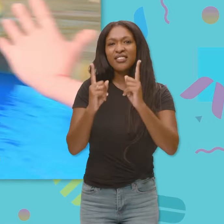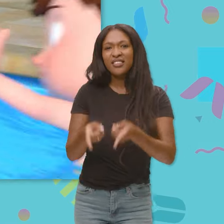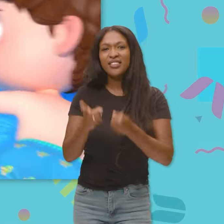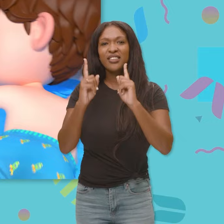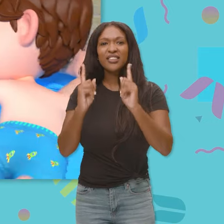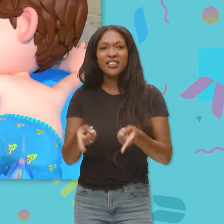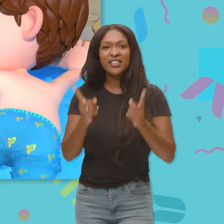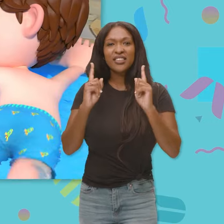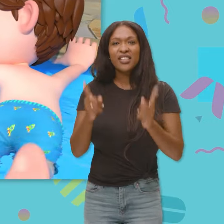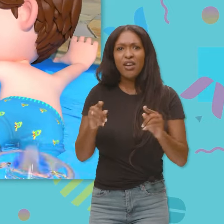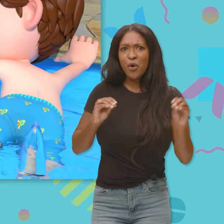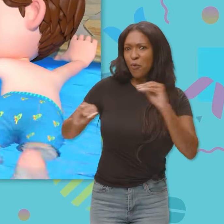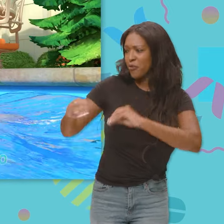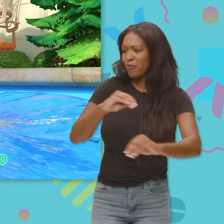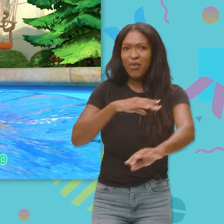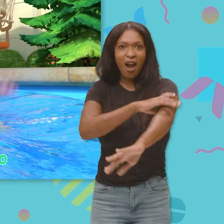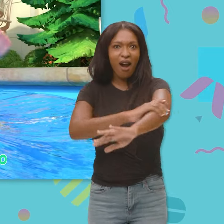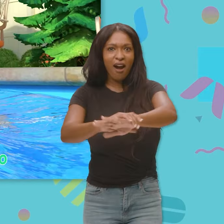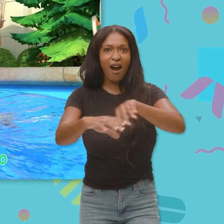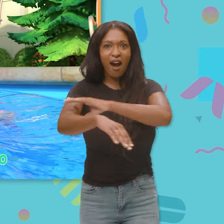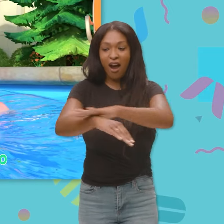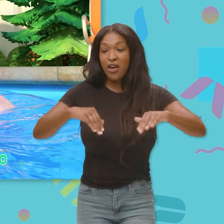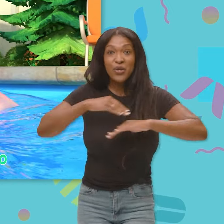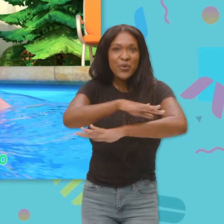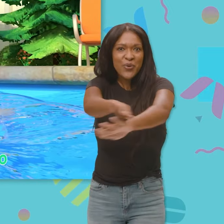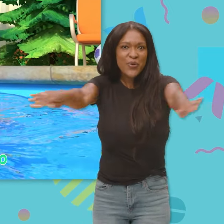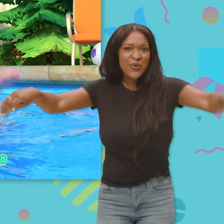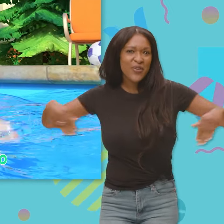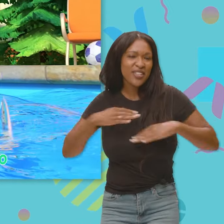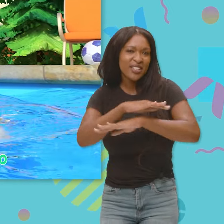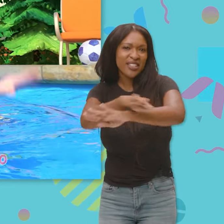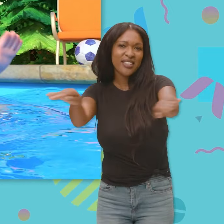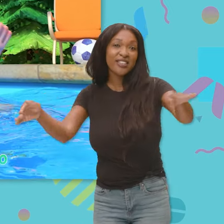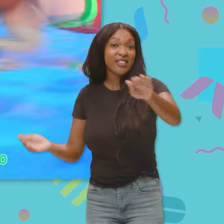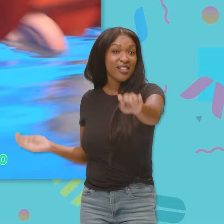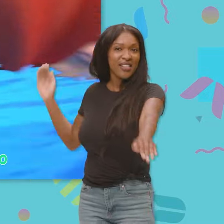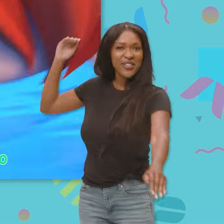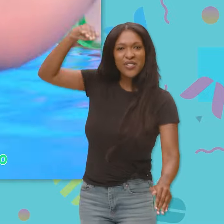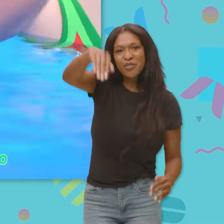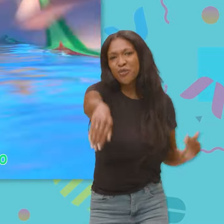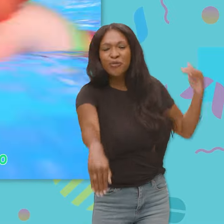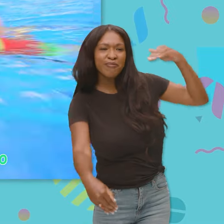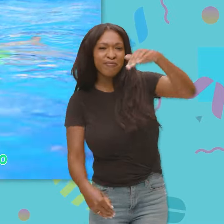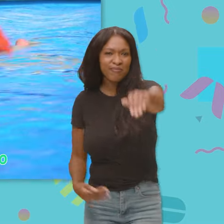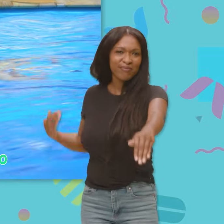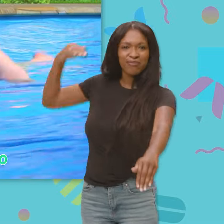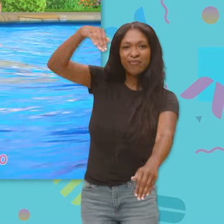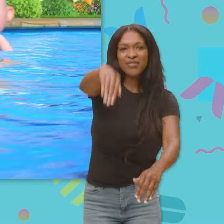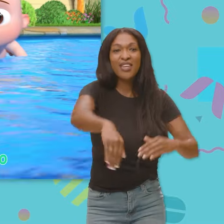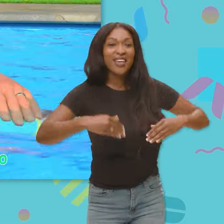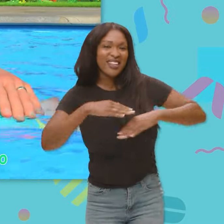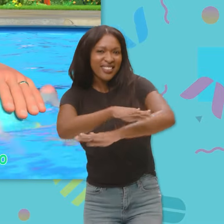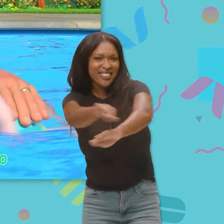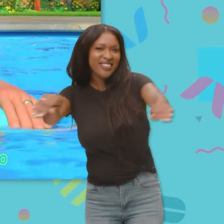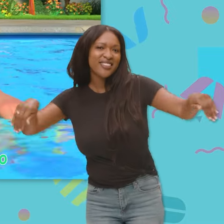do, kick my legs Move my arms, do do do do, move my arms do do do